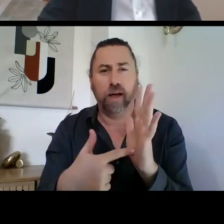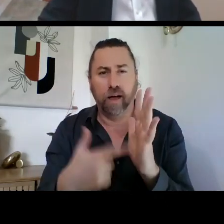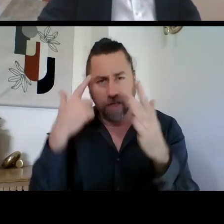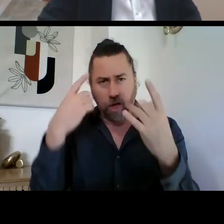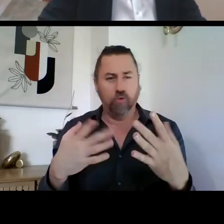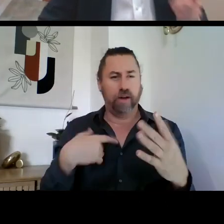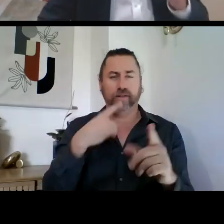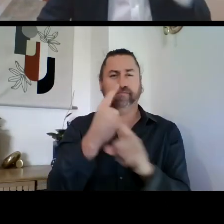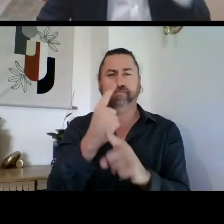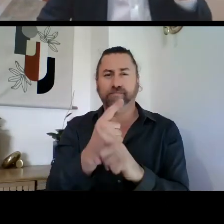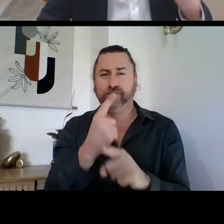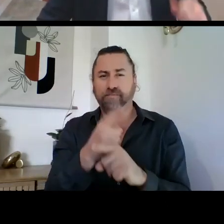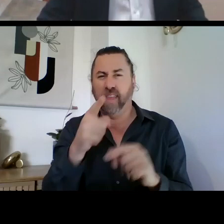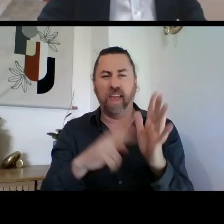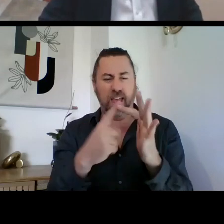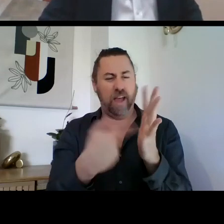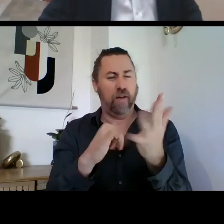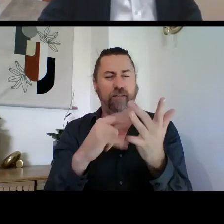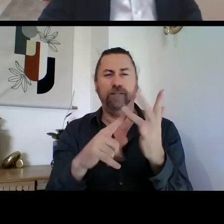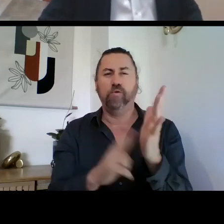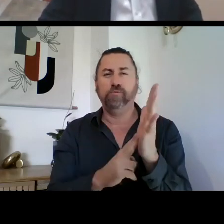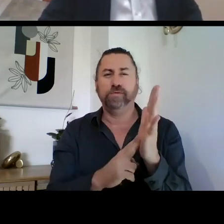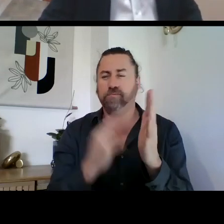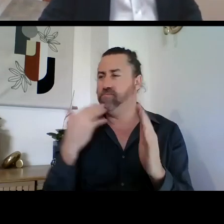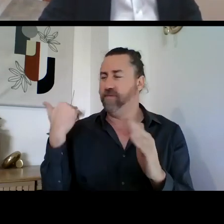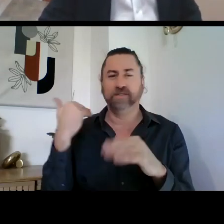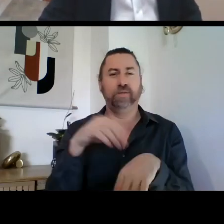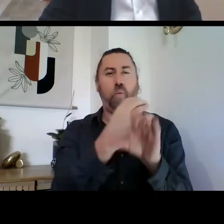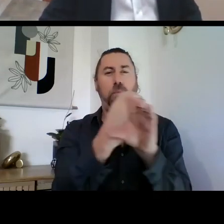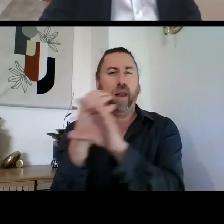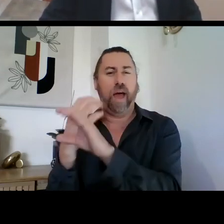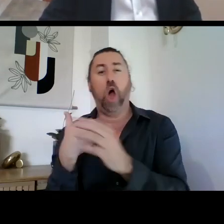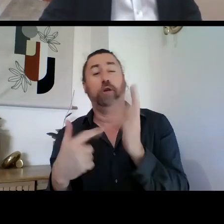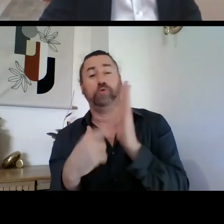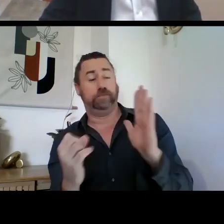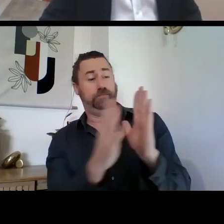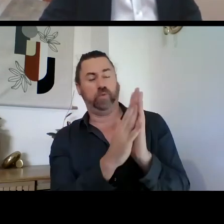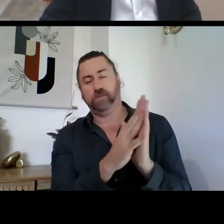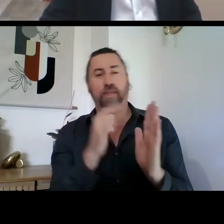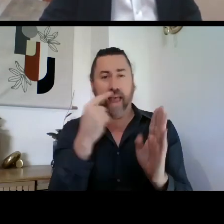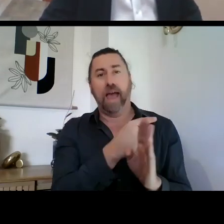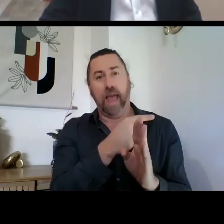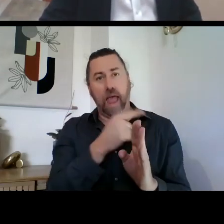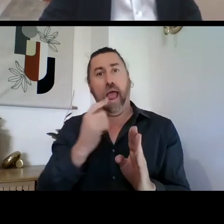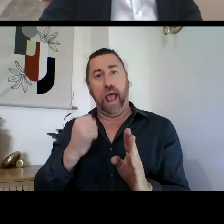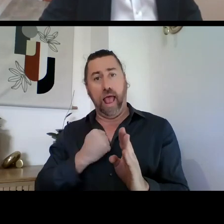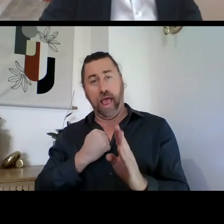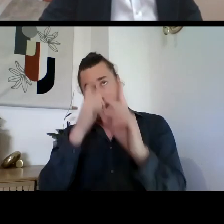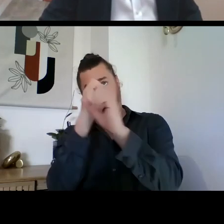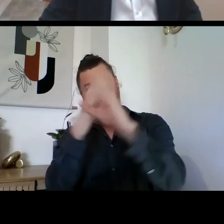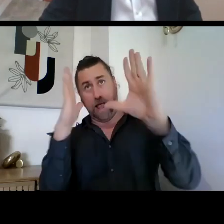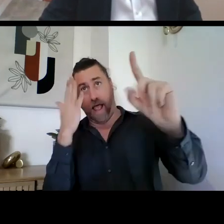to this slide, or a version of this slide in a webinar before. I'm putting it up because it remains the program design that we are working on